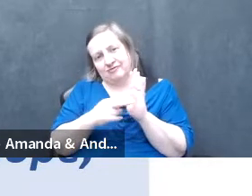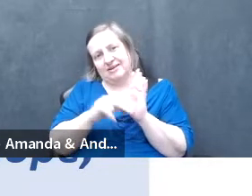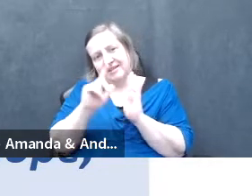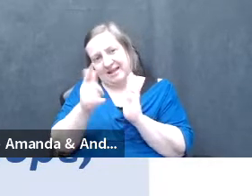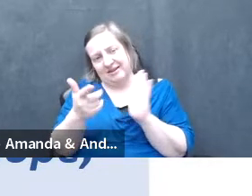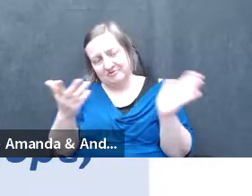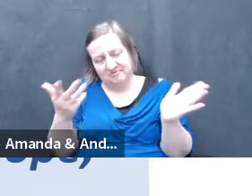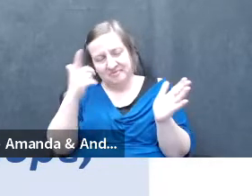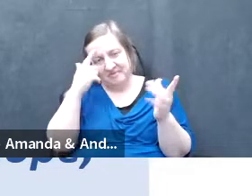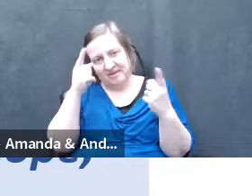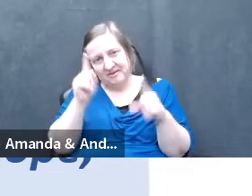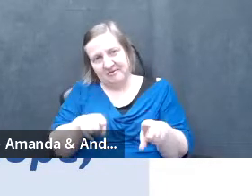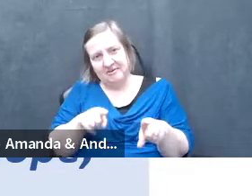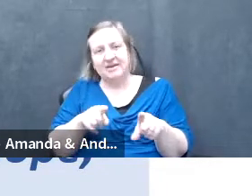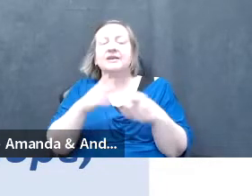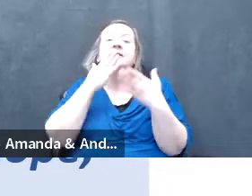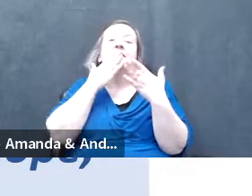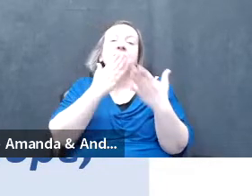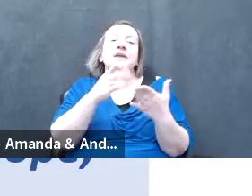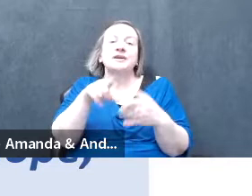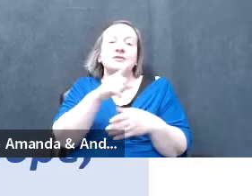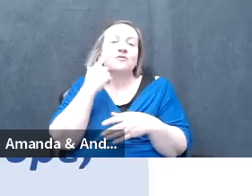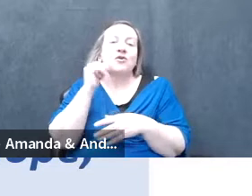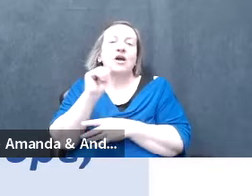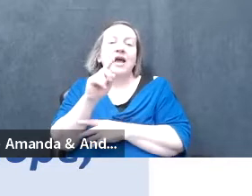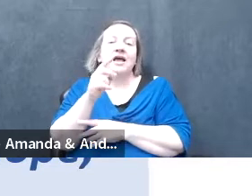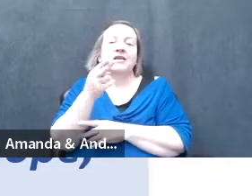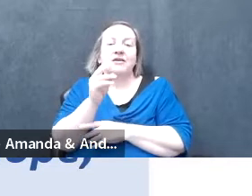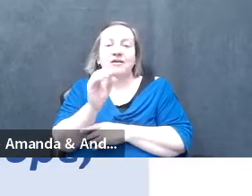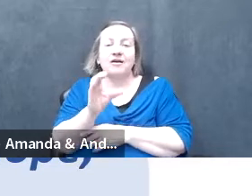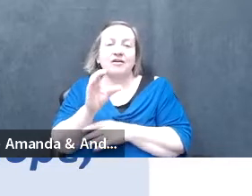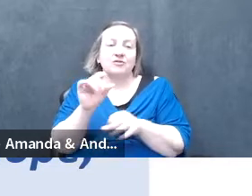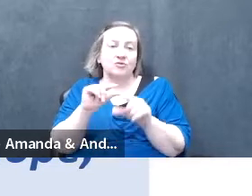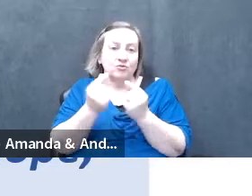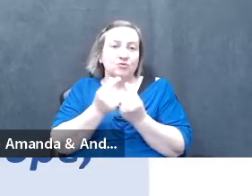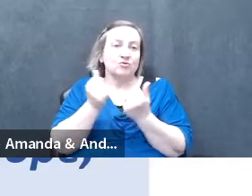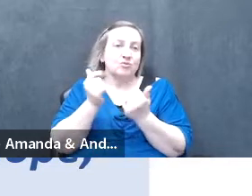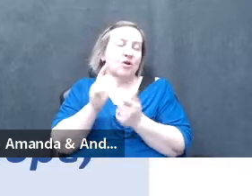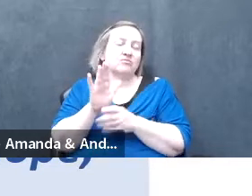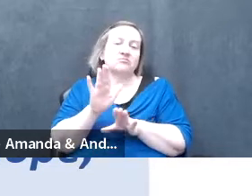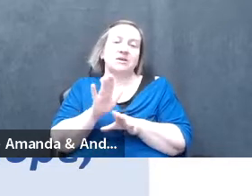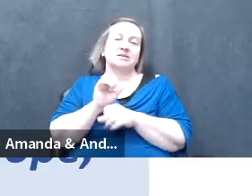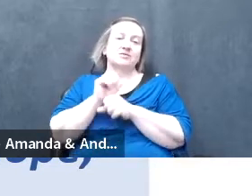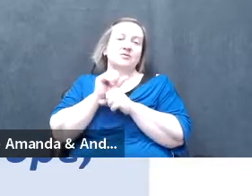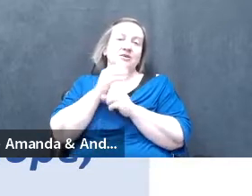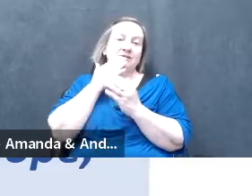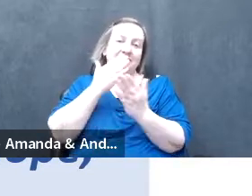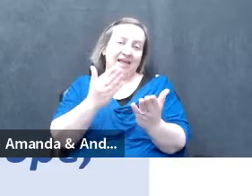think we all agree, and thank you for the ad hoc group, for all this amazing work. Thank